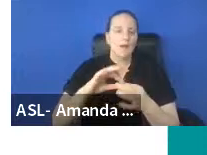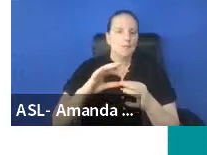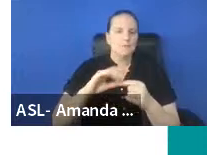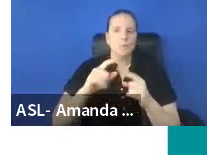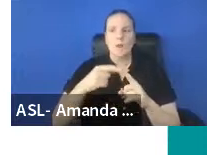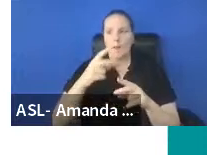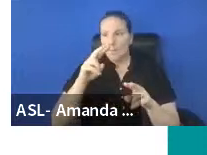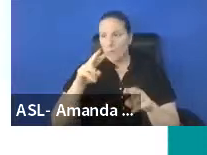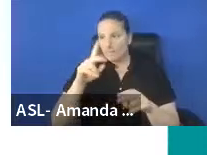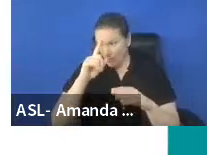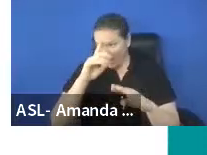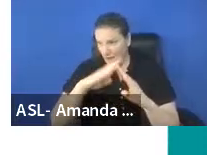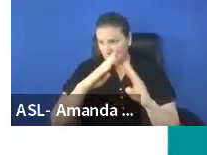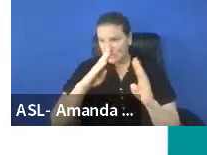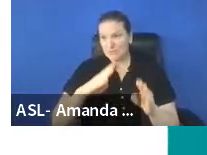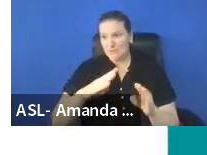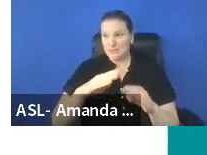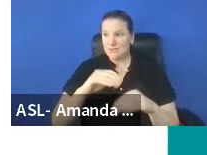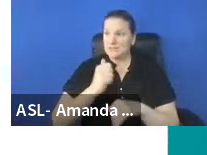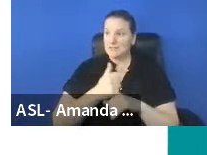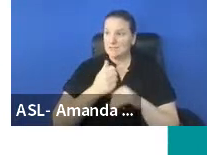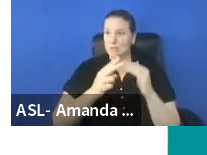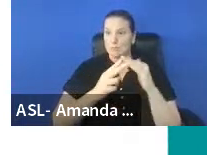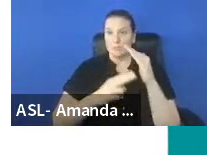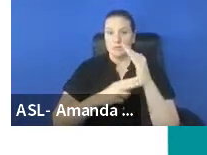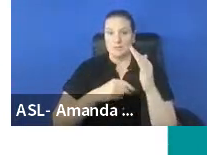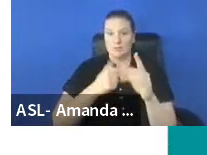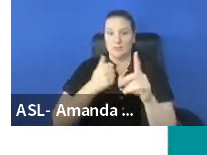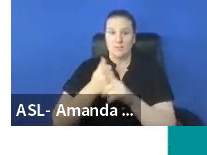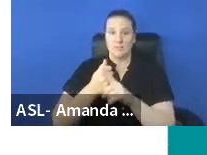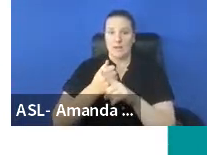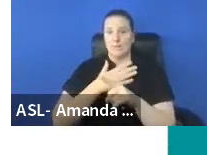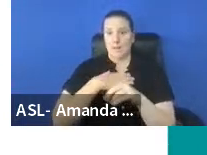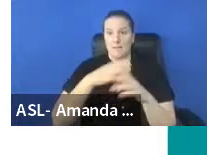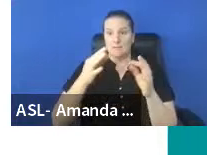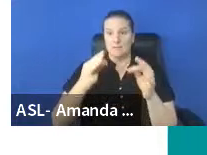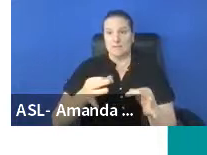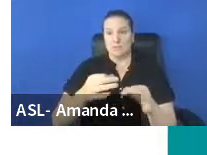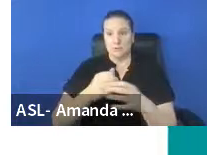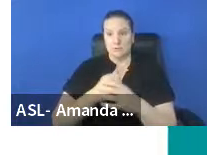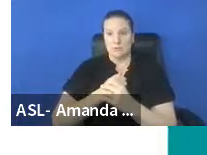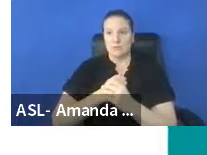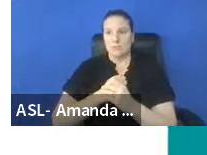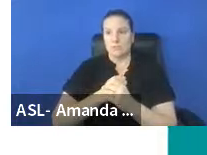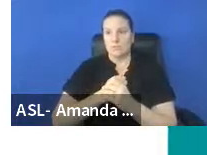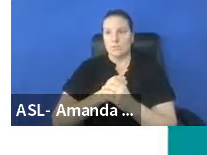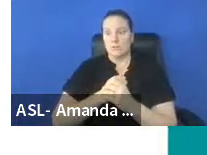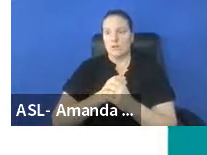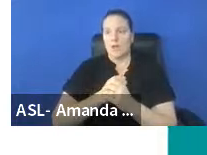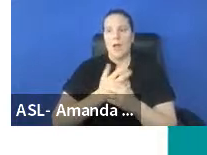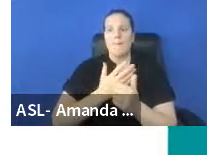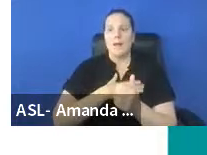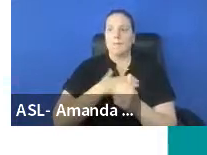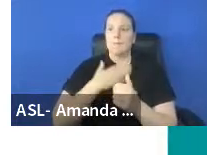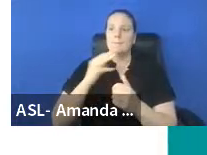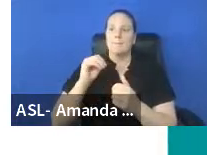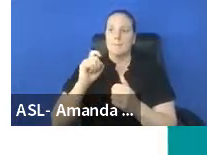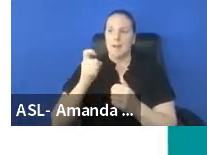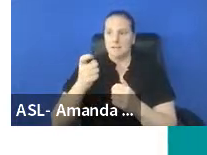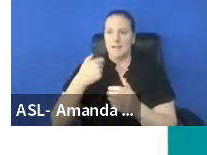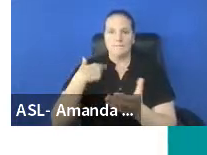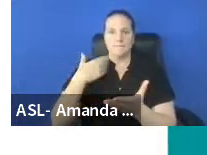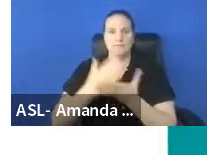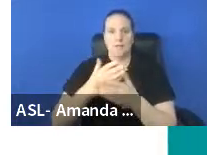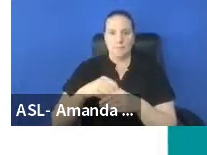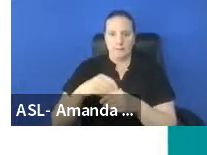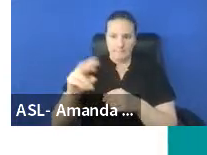was looking for housing, the existing bridge impacted my decision. Well, we also heard that I'm glad that Max will have stops